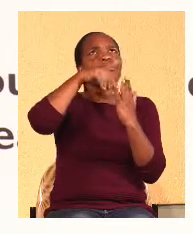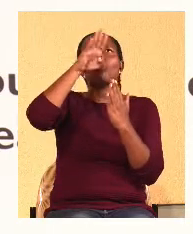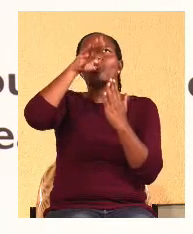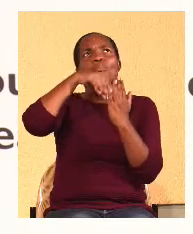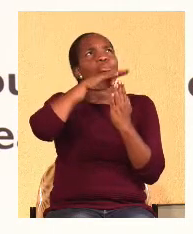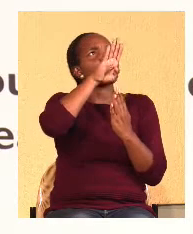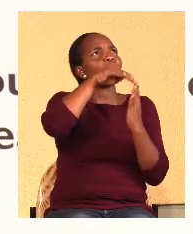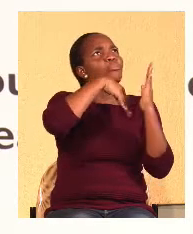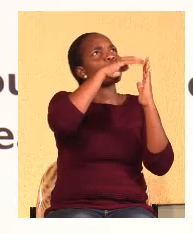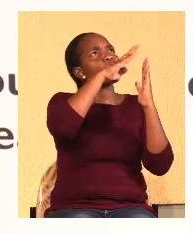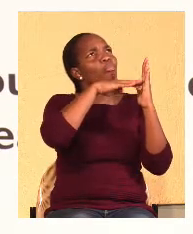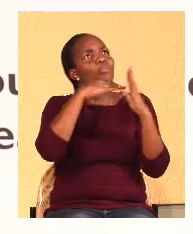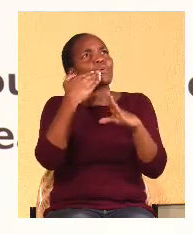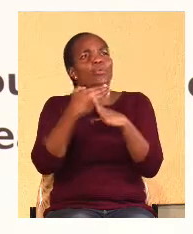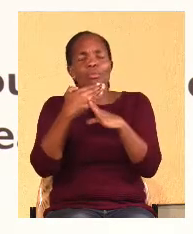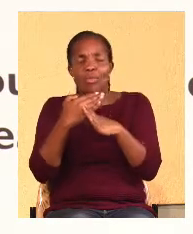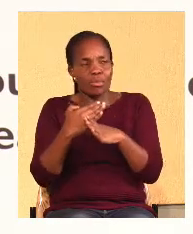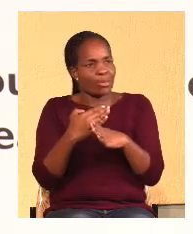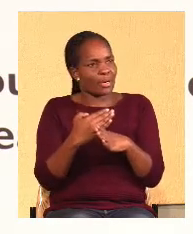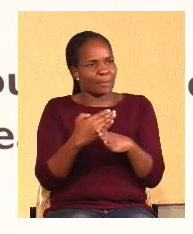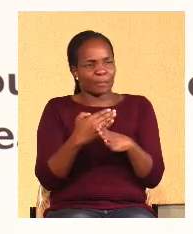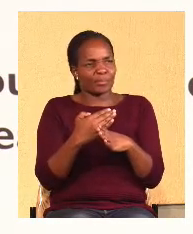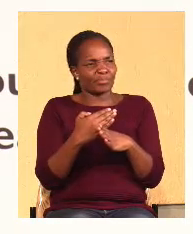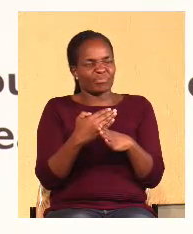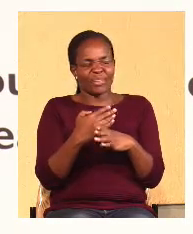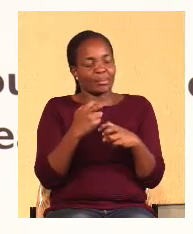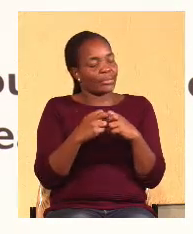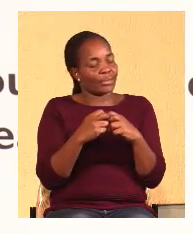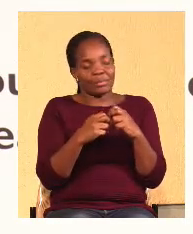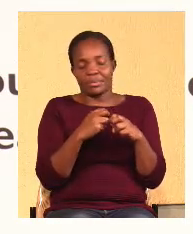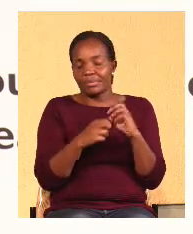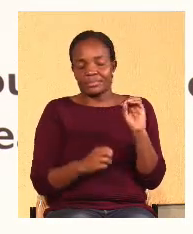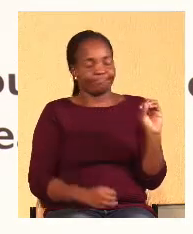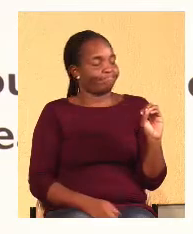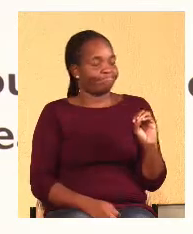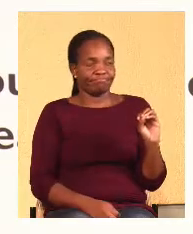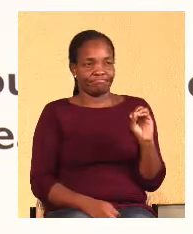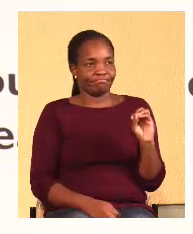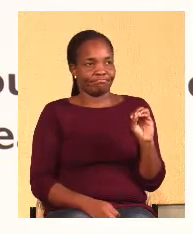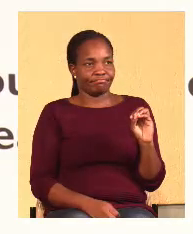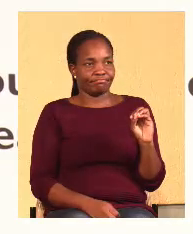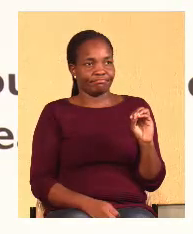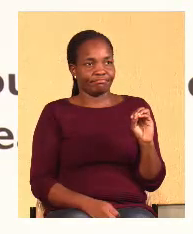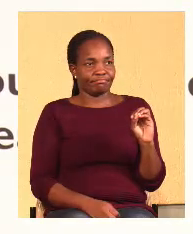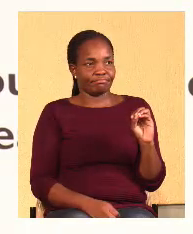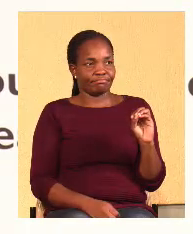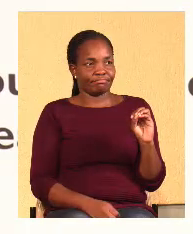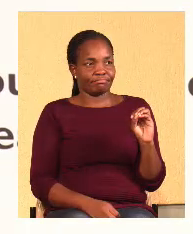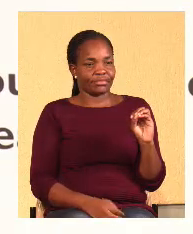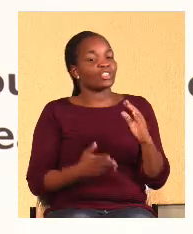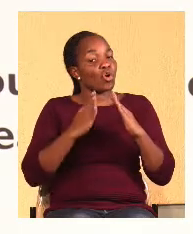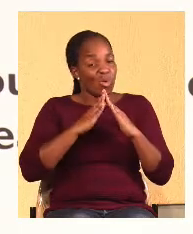doing, normally it shouldn't be an issue for us, because it's not a public space, as far as I can see,